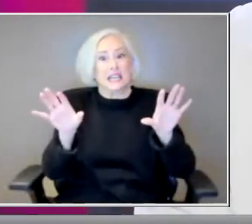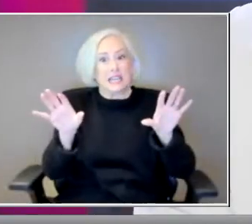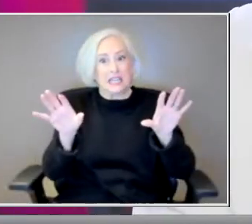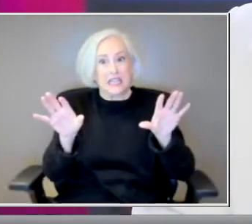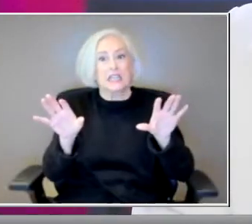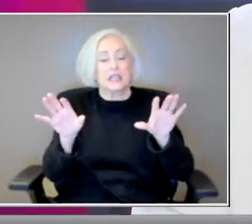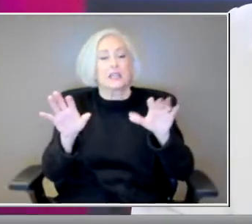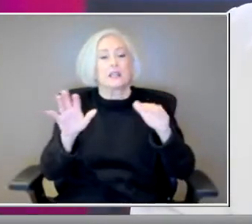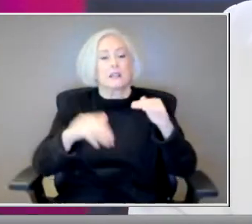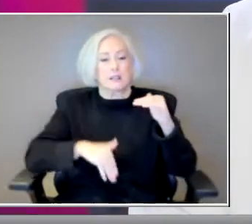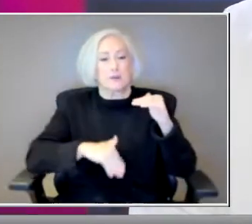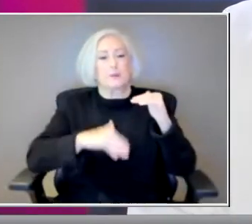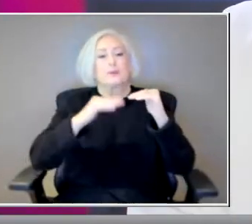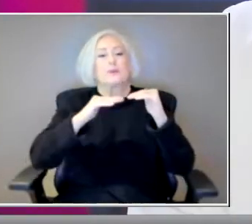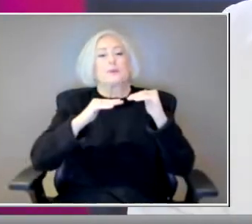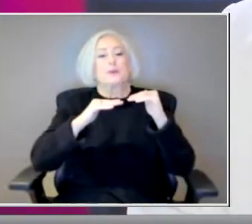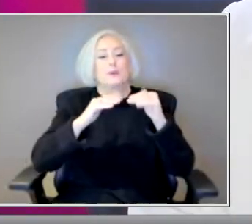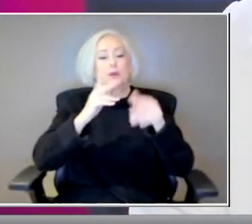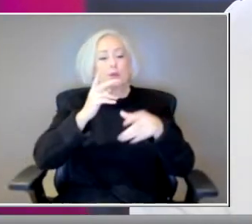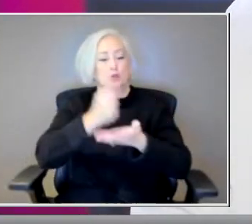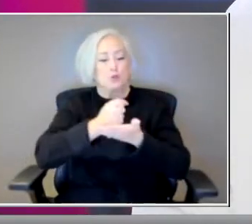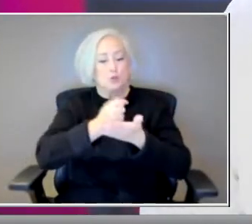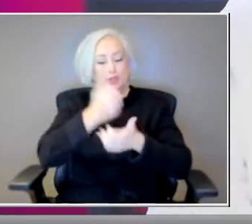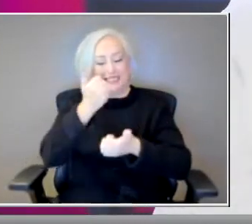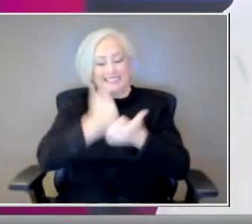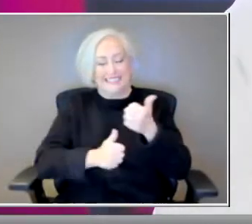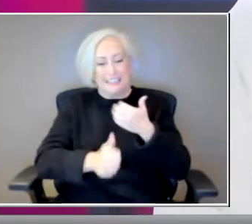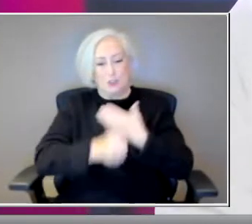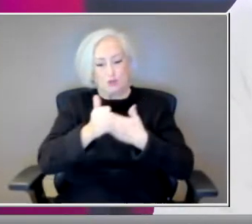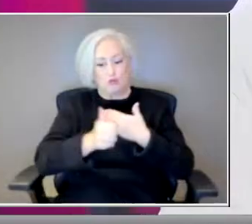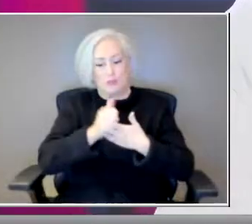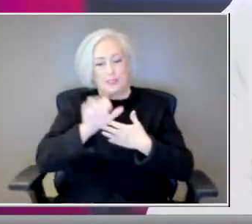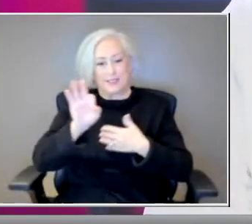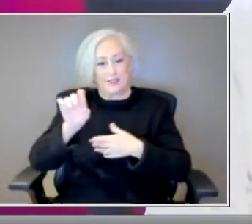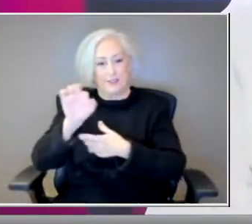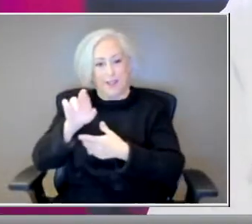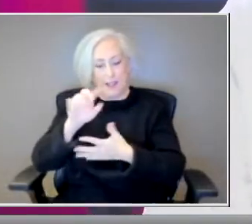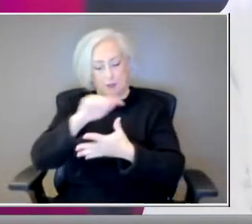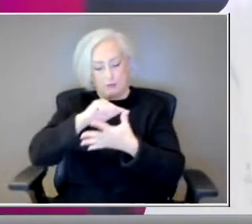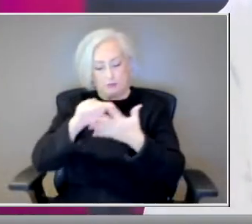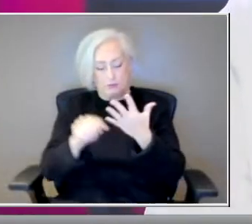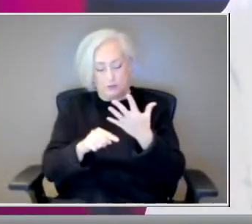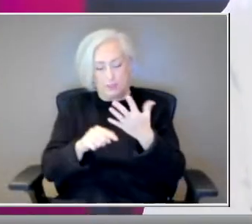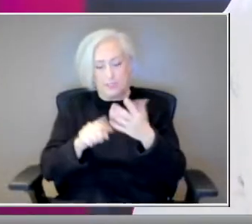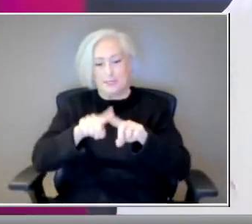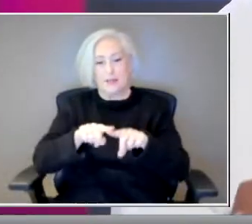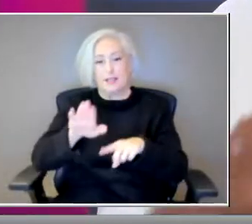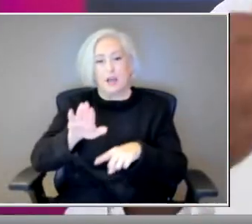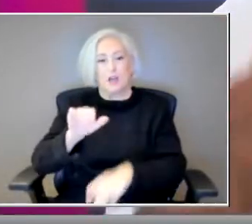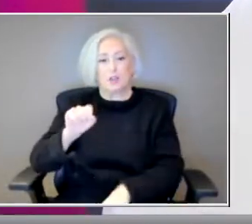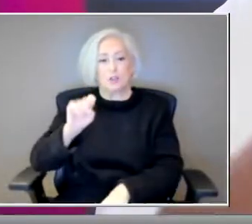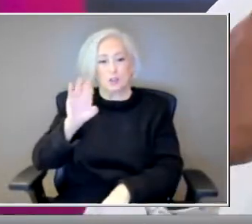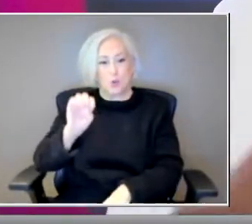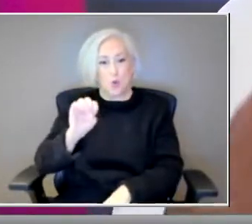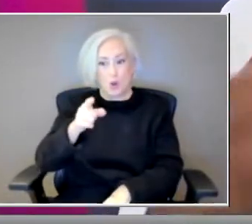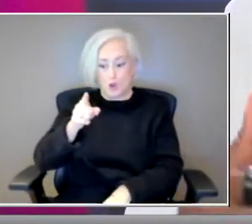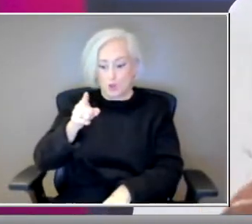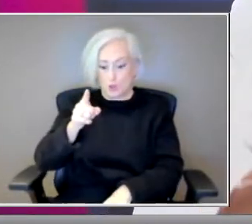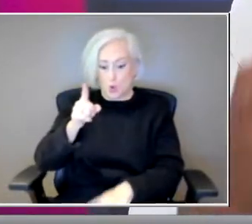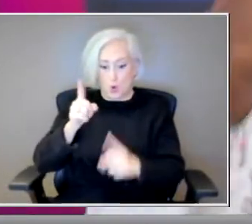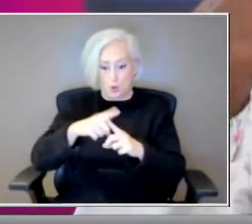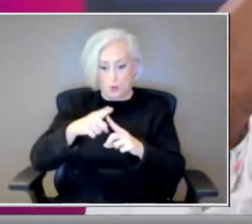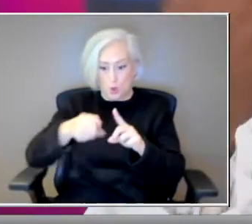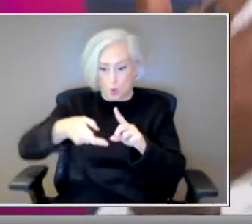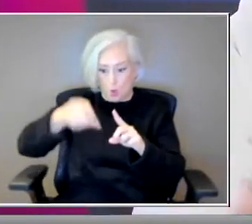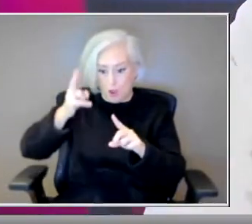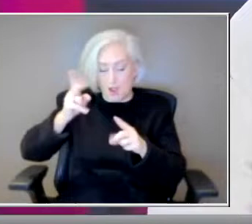factors are dependent upon the score, your score. If your score is high, that means you have to be much more aggressive